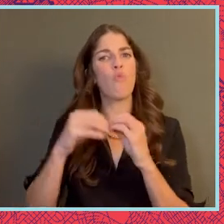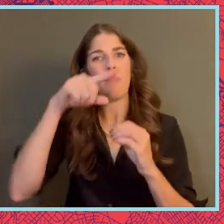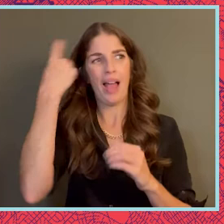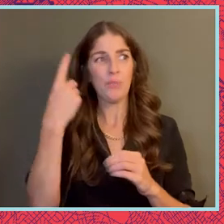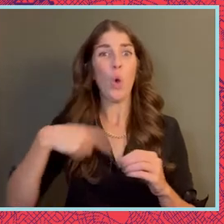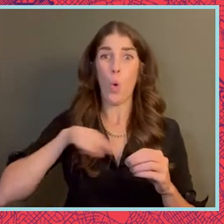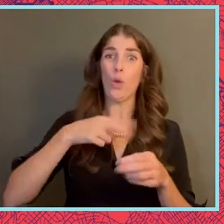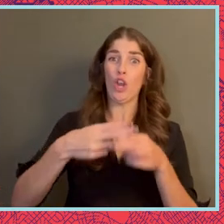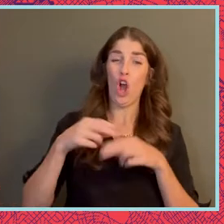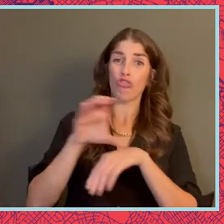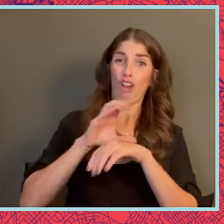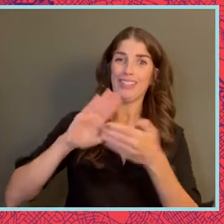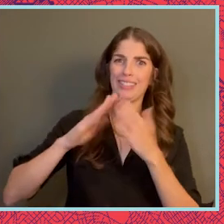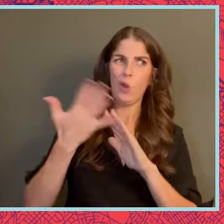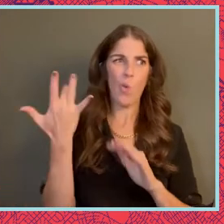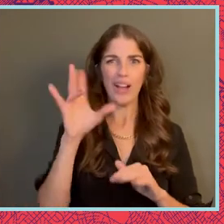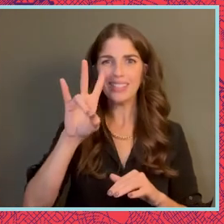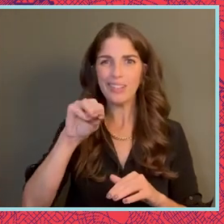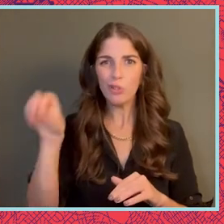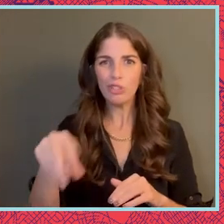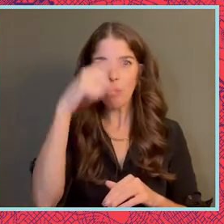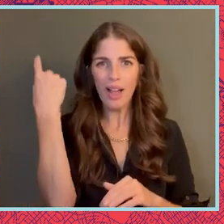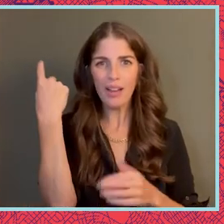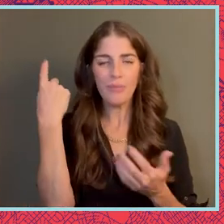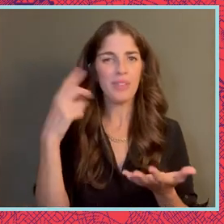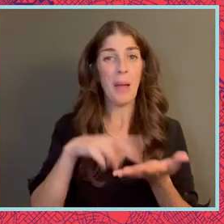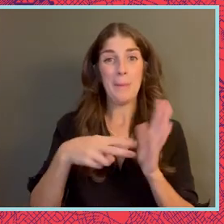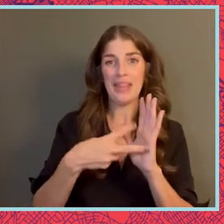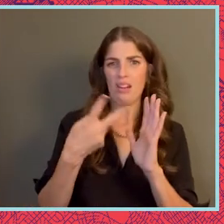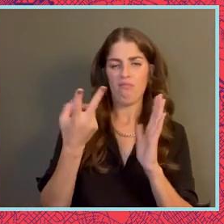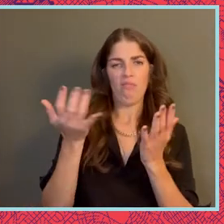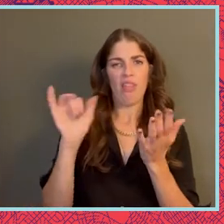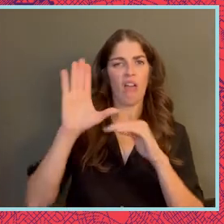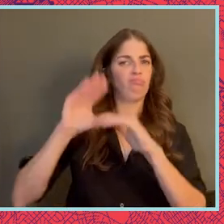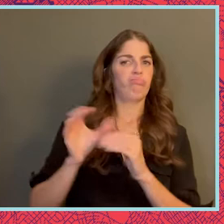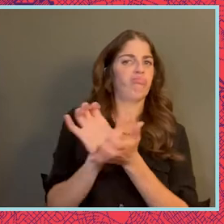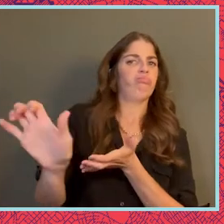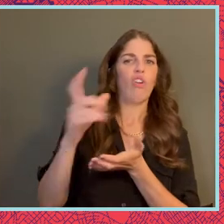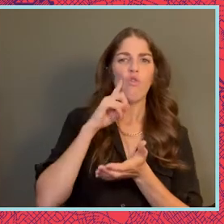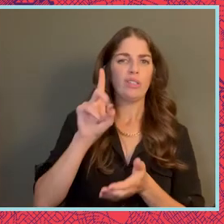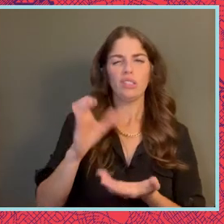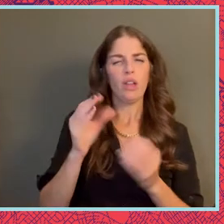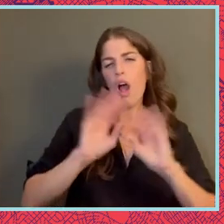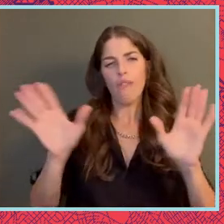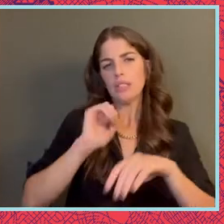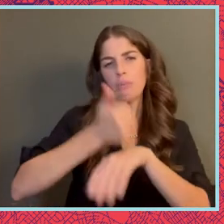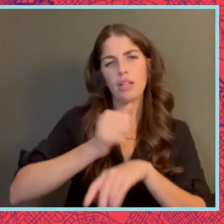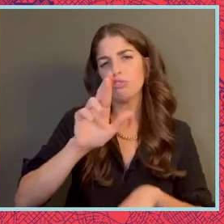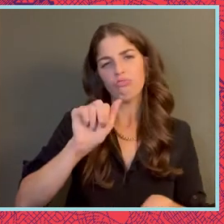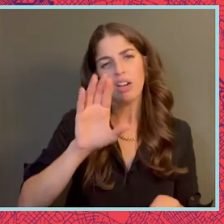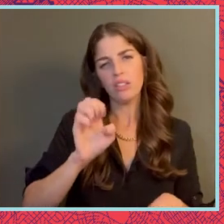We were called Chocolate City because we were 70% Black. So that proves that disenfranchisement of D.C. is